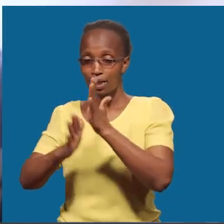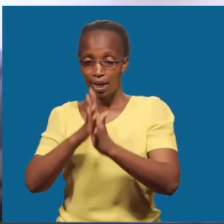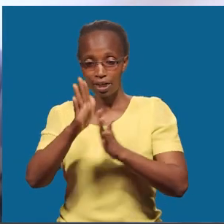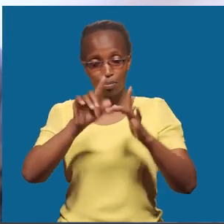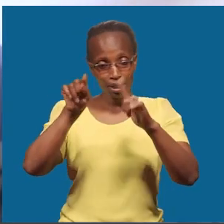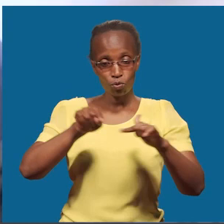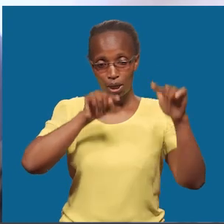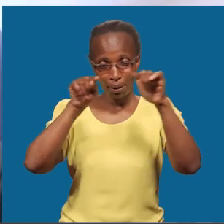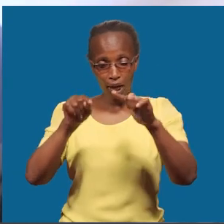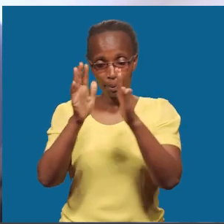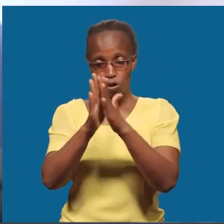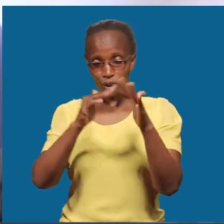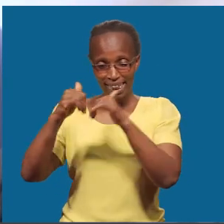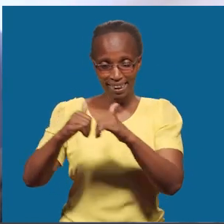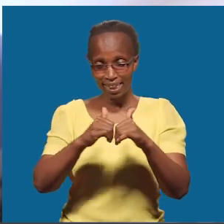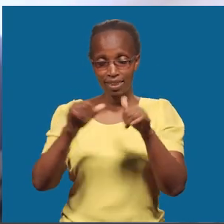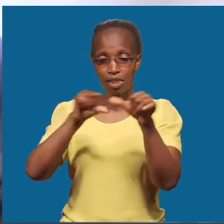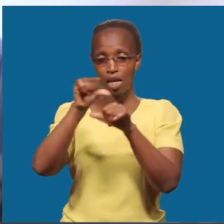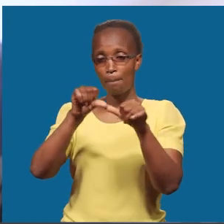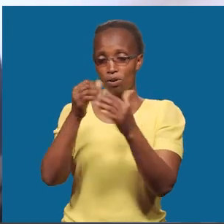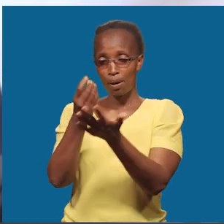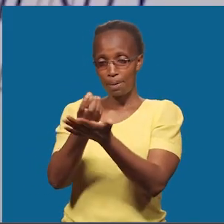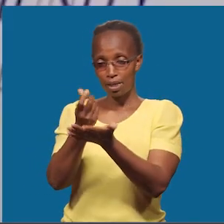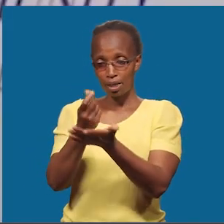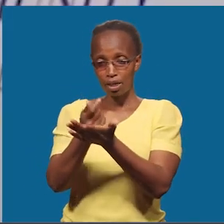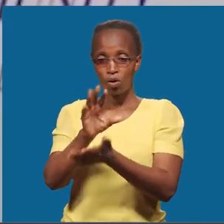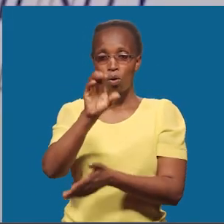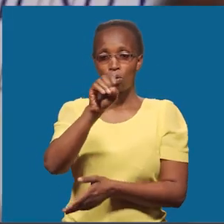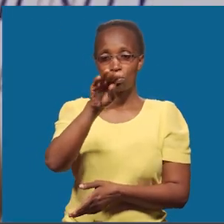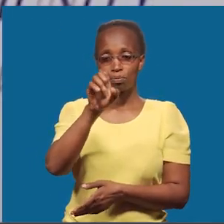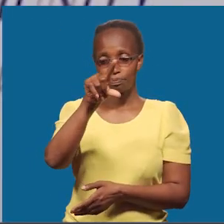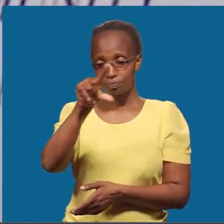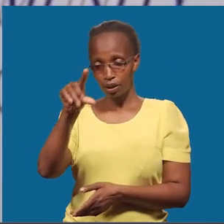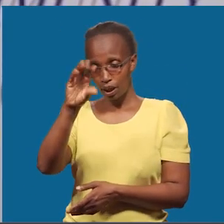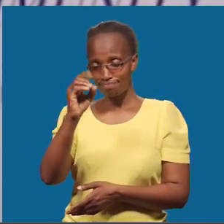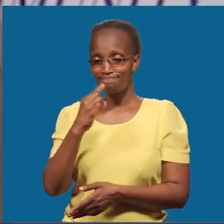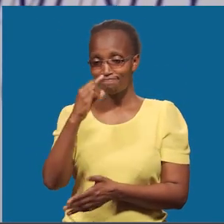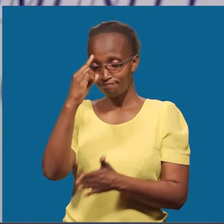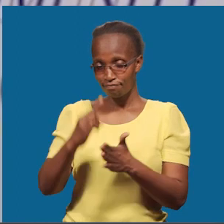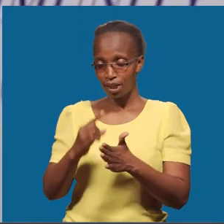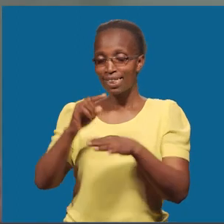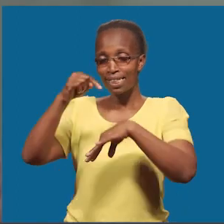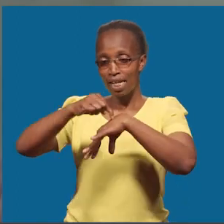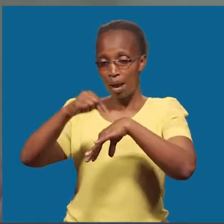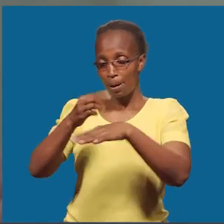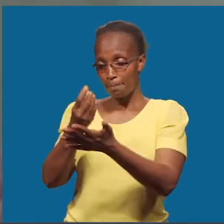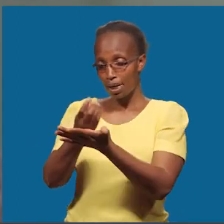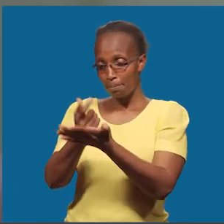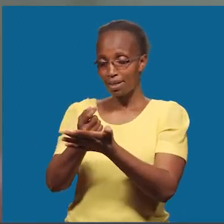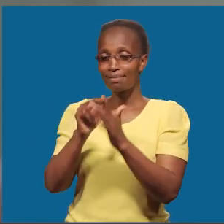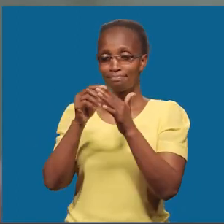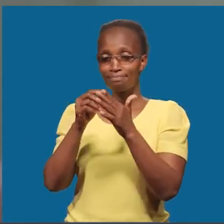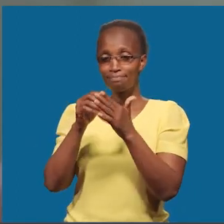quite number of women are coming with the challenges of finance. Okay, ameongeza kwamba wakati pesa